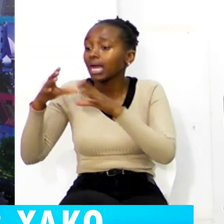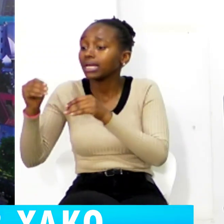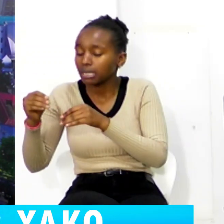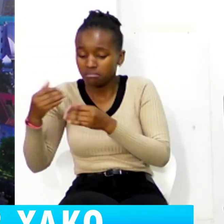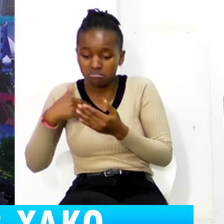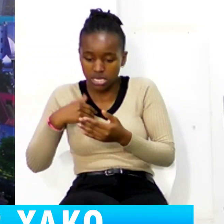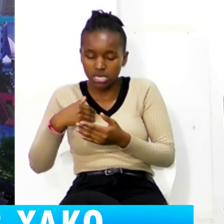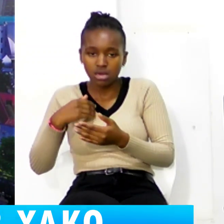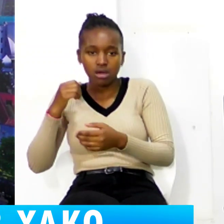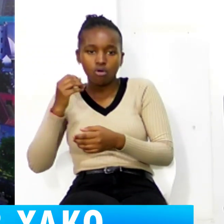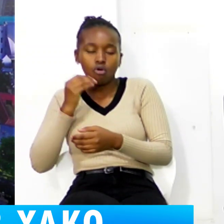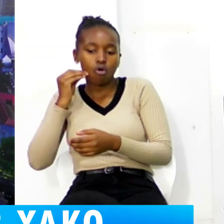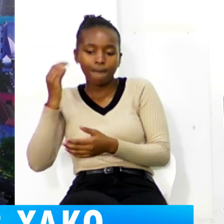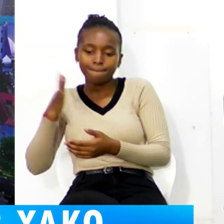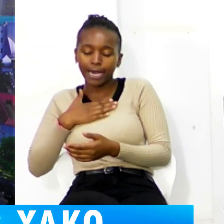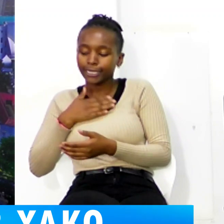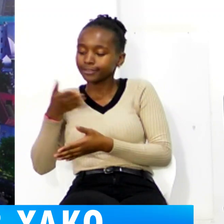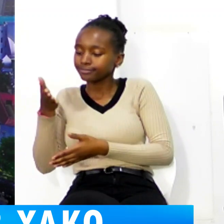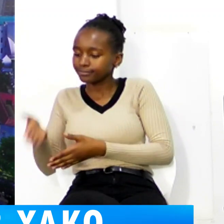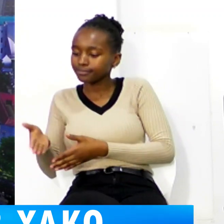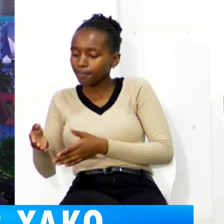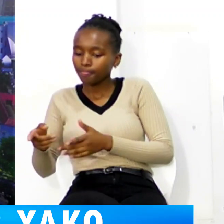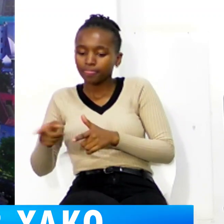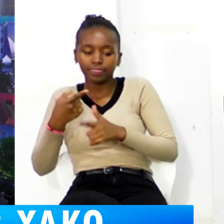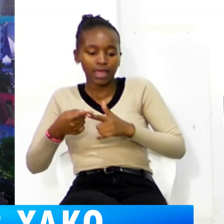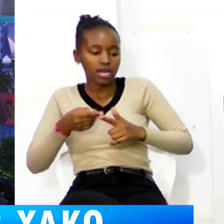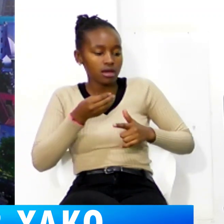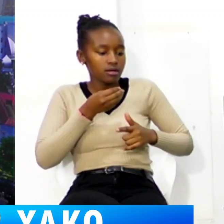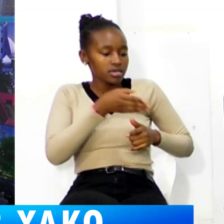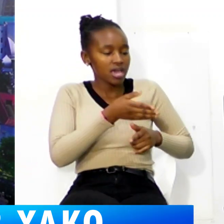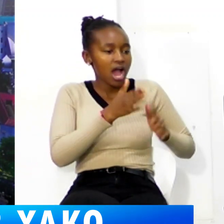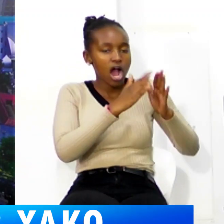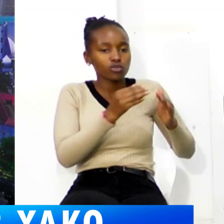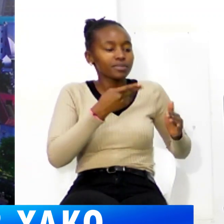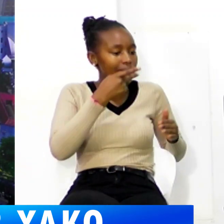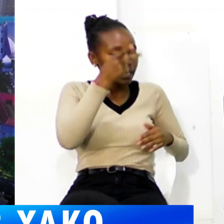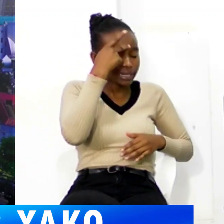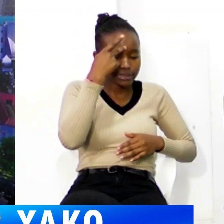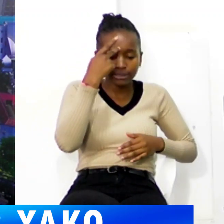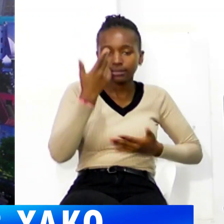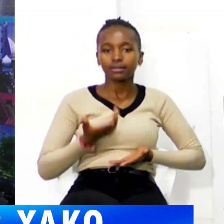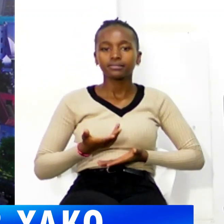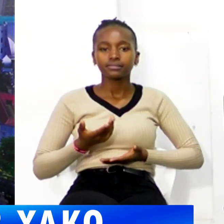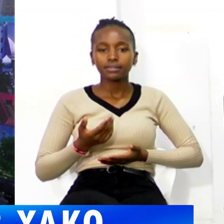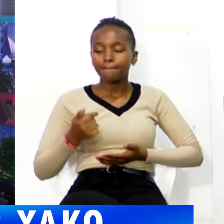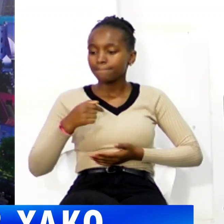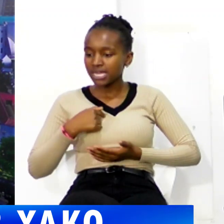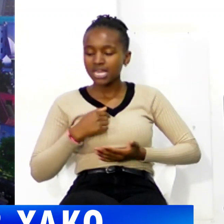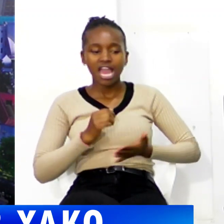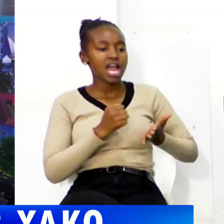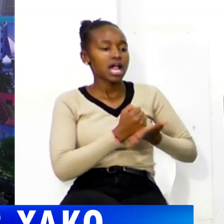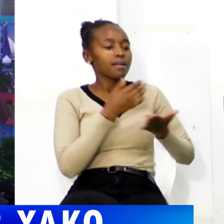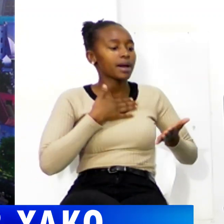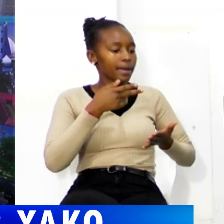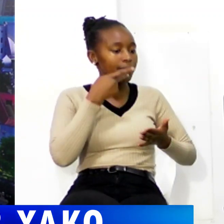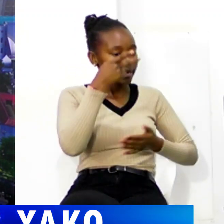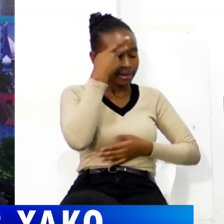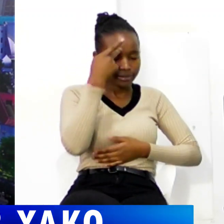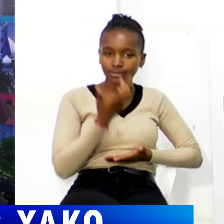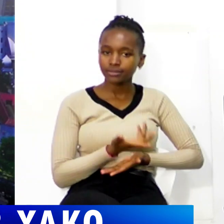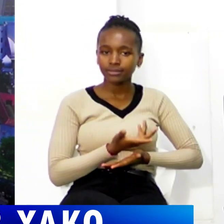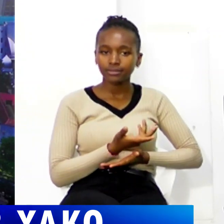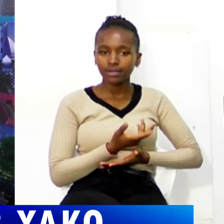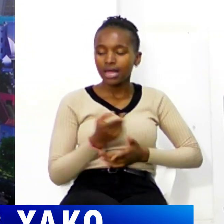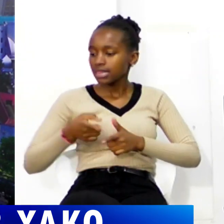we are. So you get into the home, your parents are there, there's nobody. And then that was also going to be an avenue for